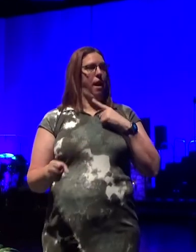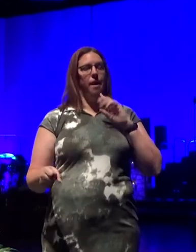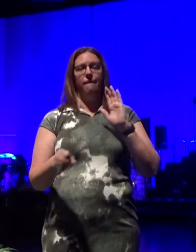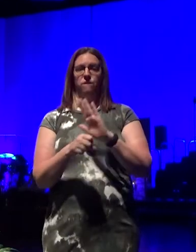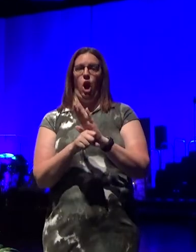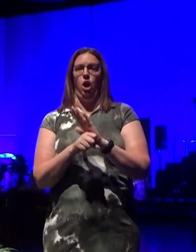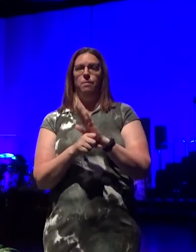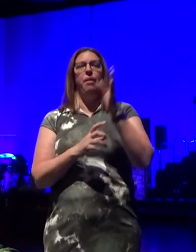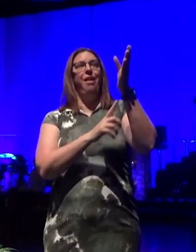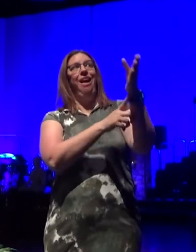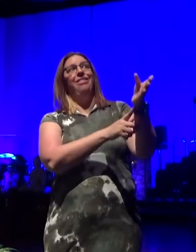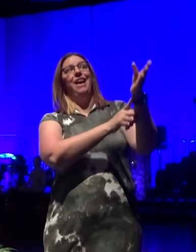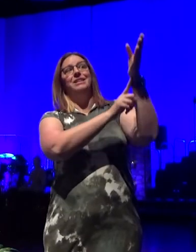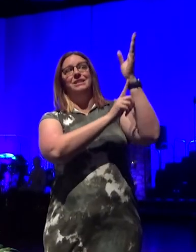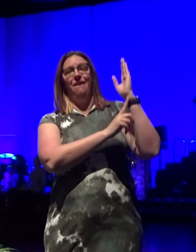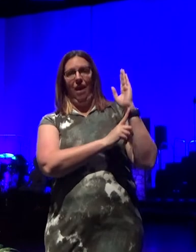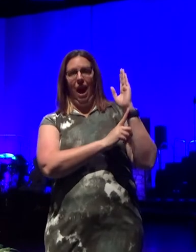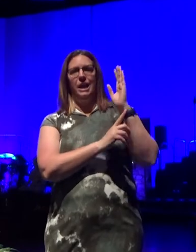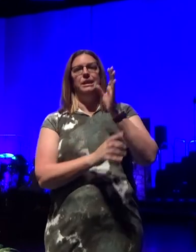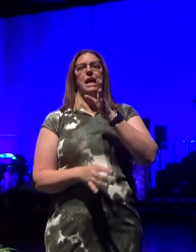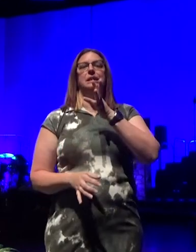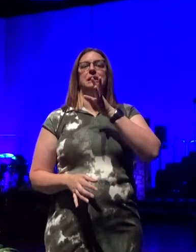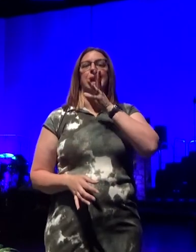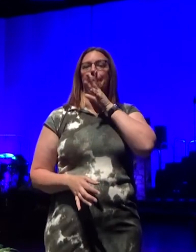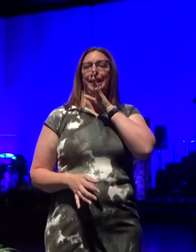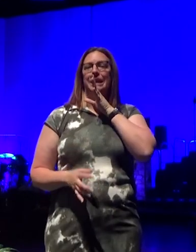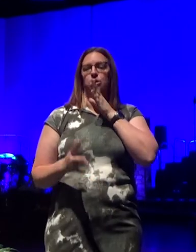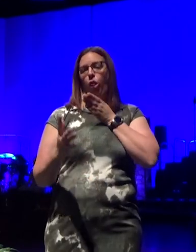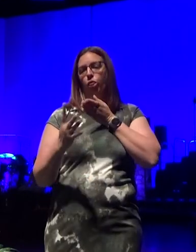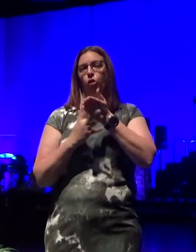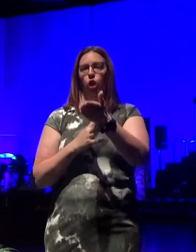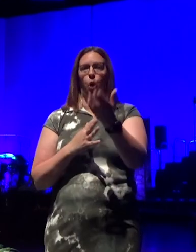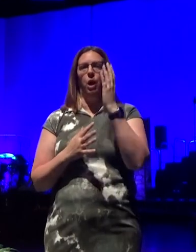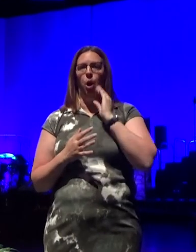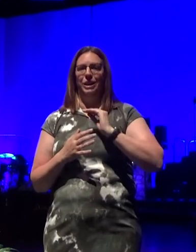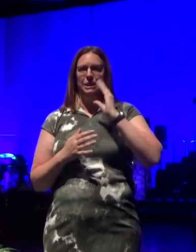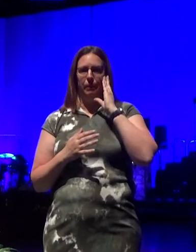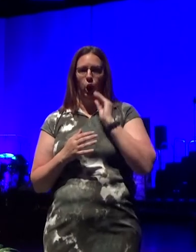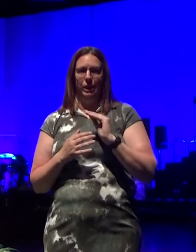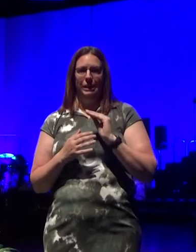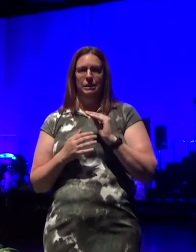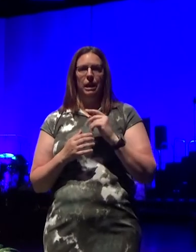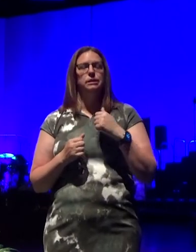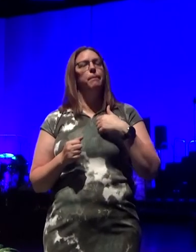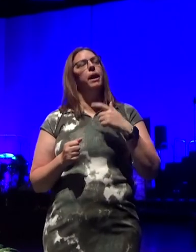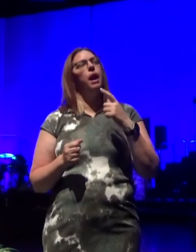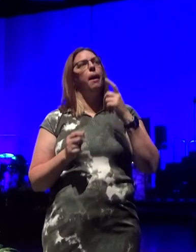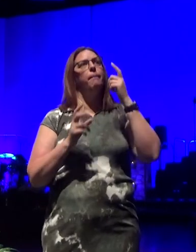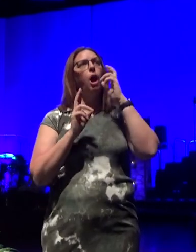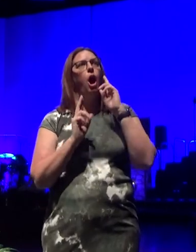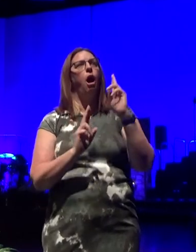all experiences. But in particular, I honor how it speaks to our hearts through